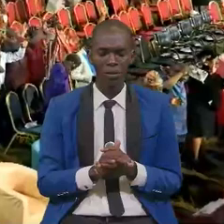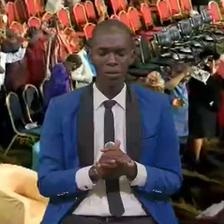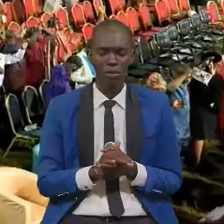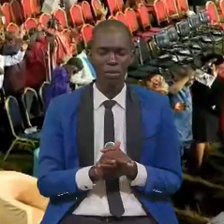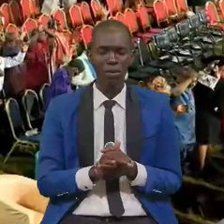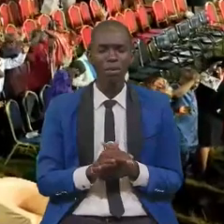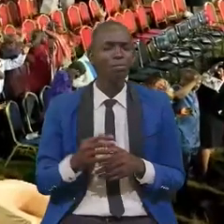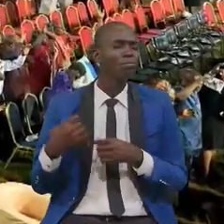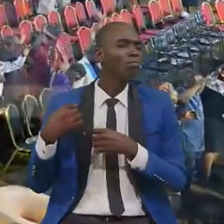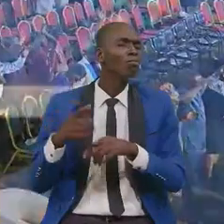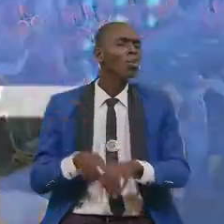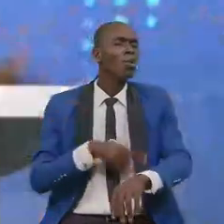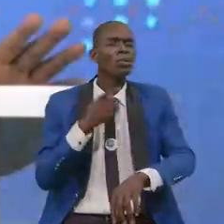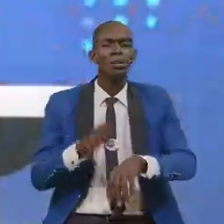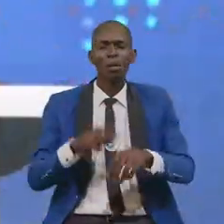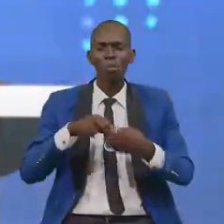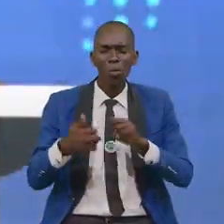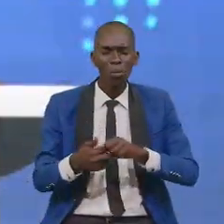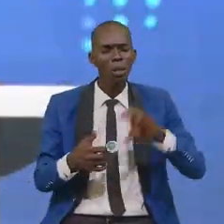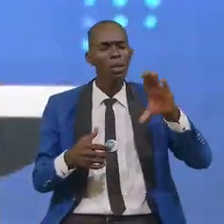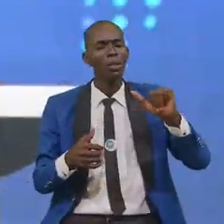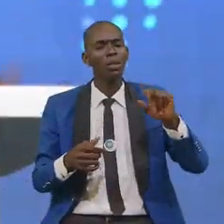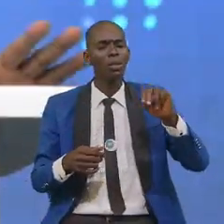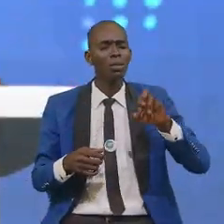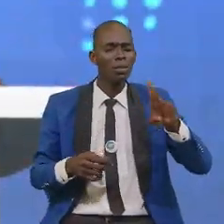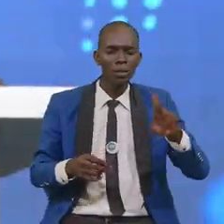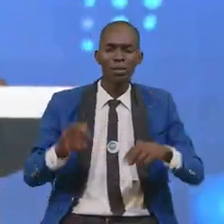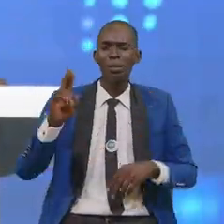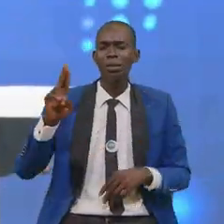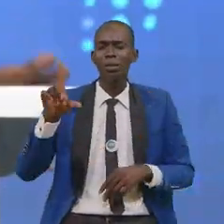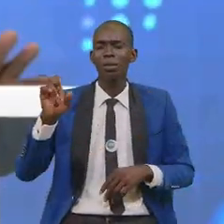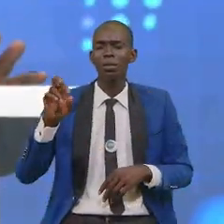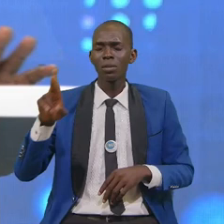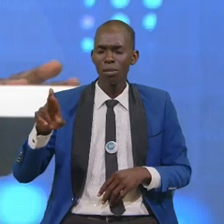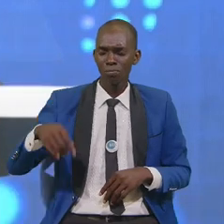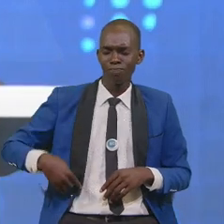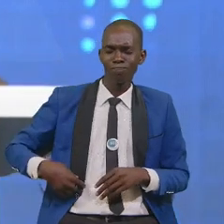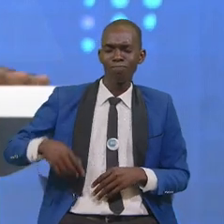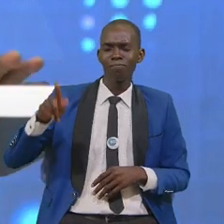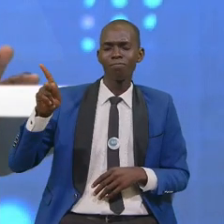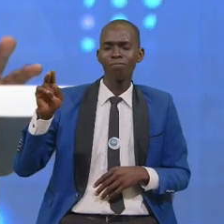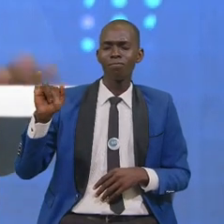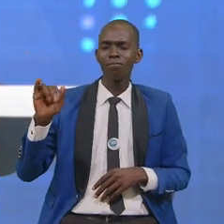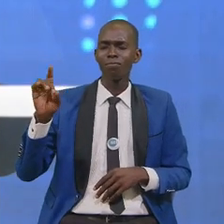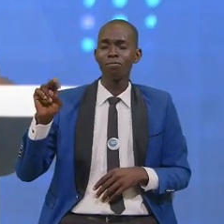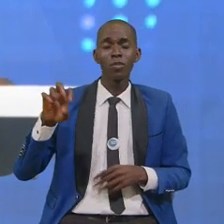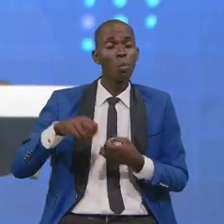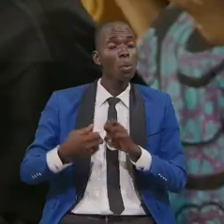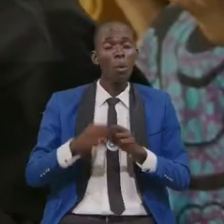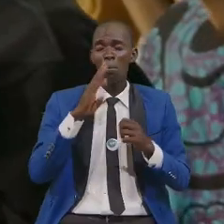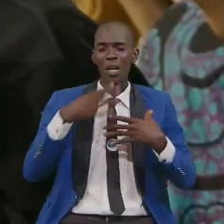Long-standing problem, cancer, ulcer, kidney problem, be healed in